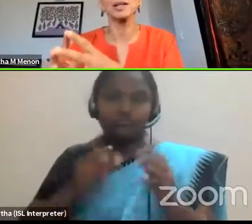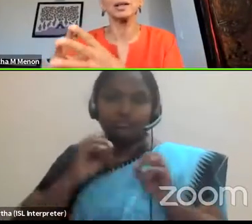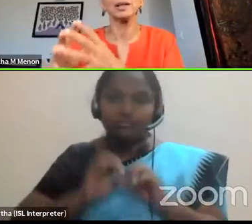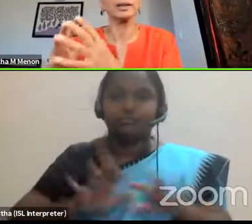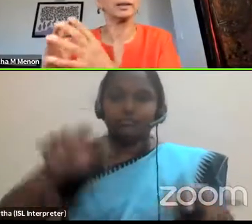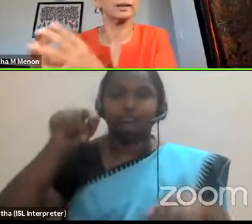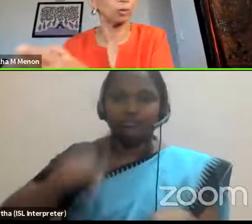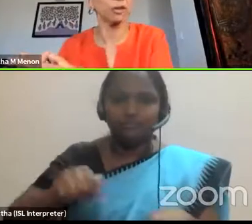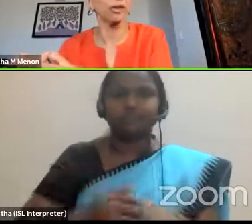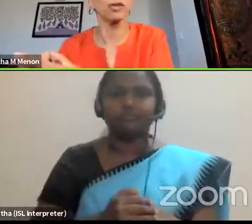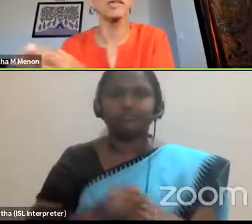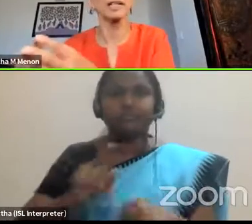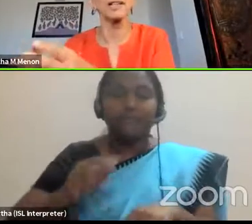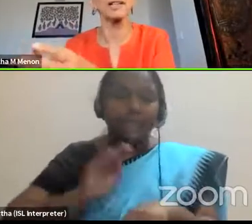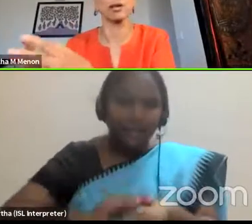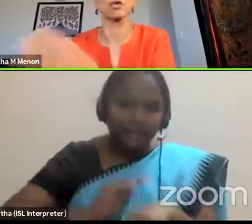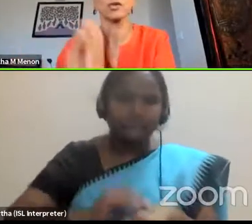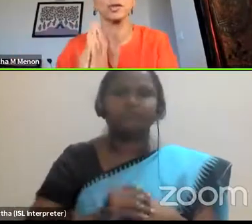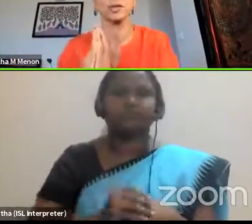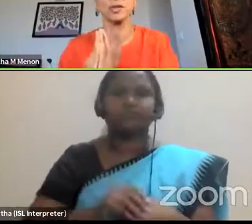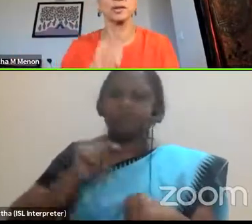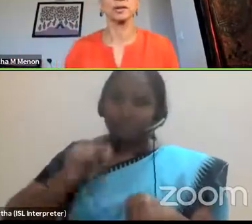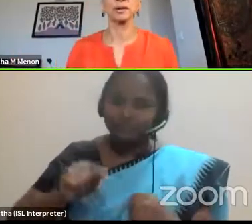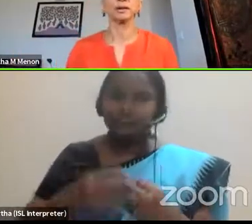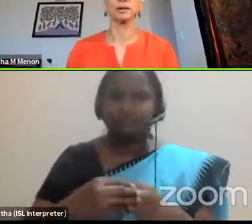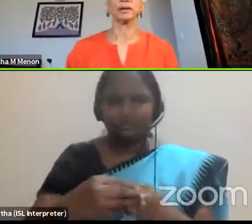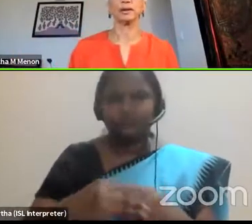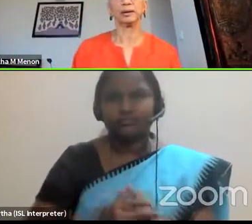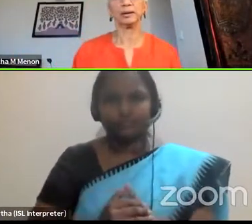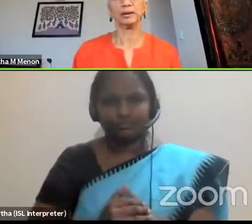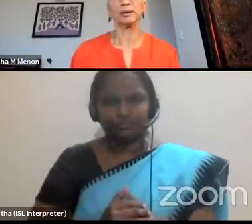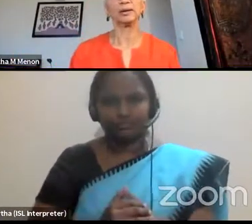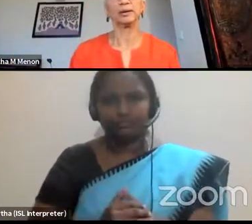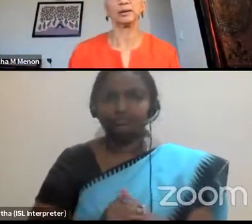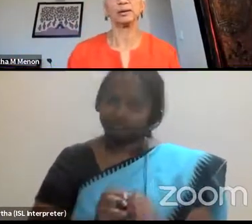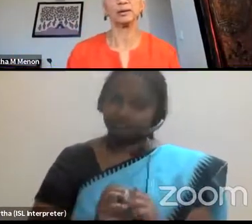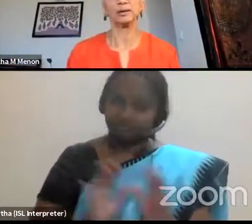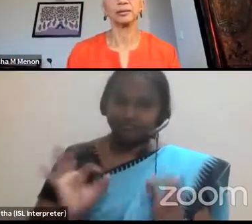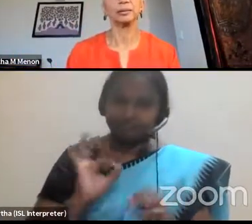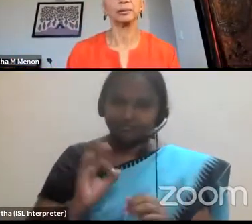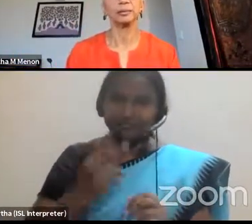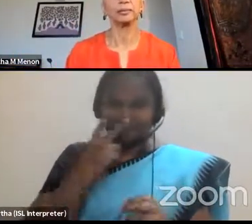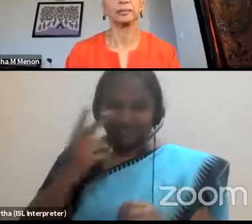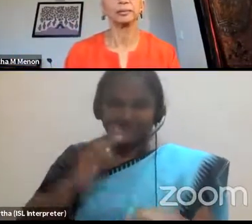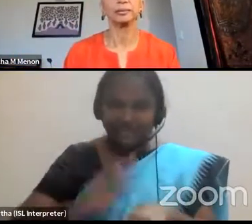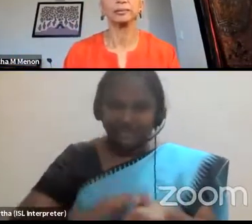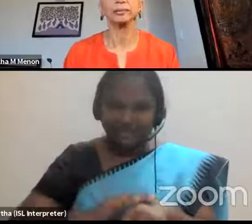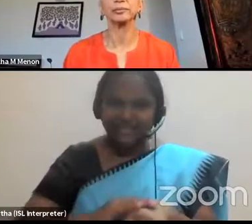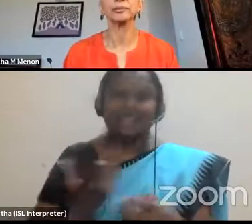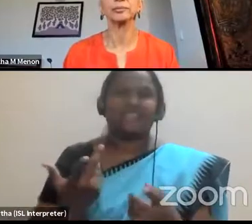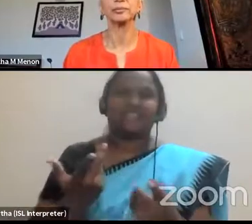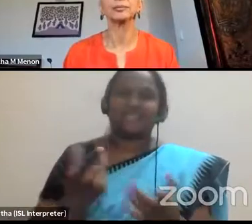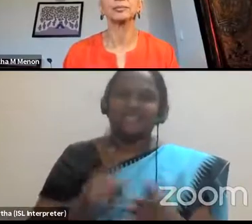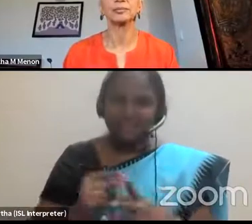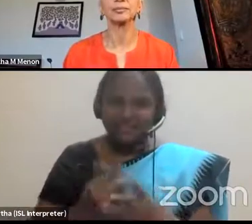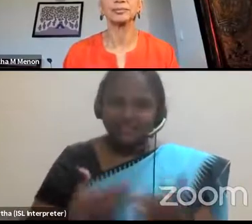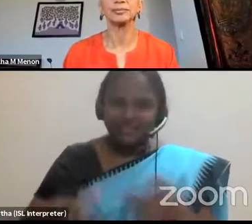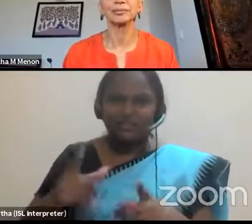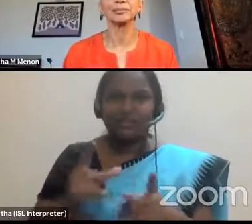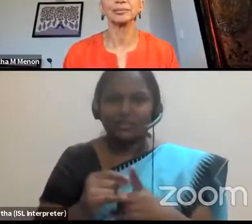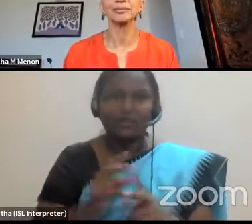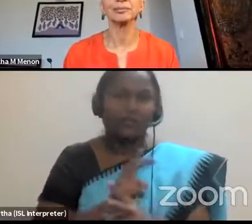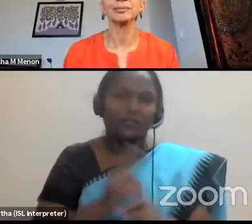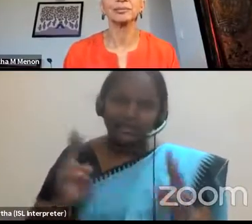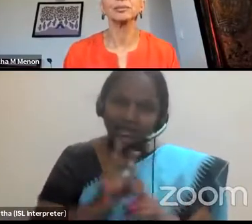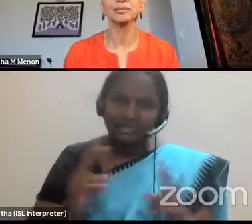his experiences and his utterances. Great. So we're going to see an experience that's authentic to and